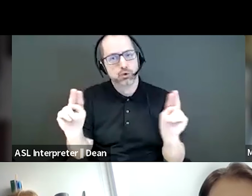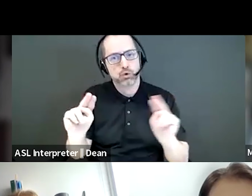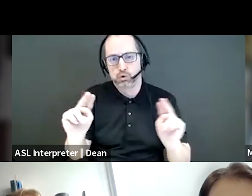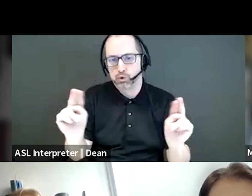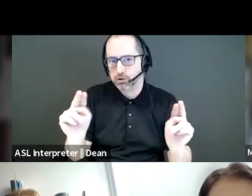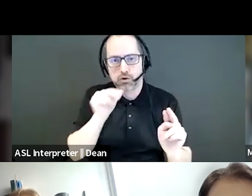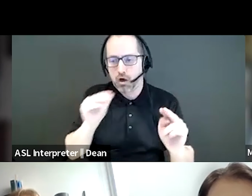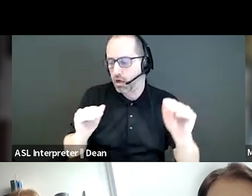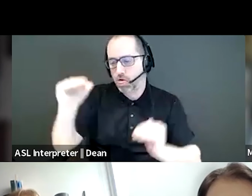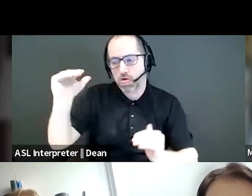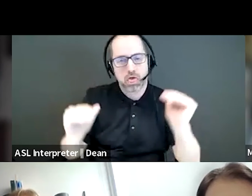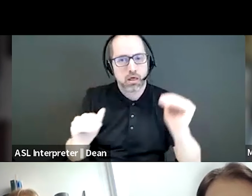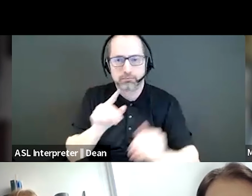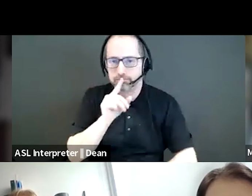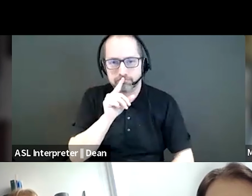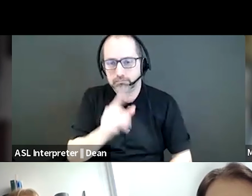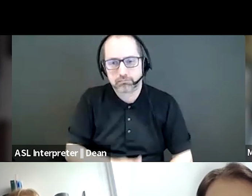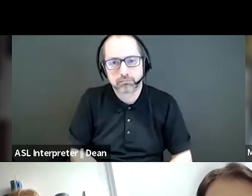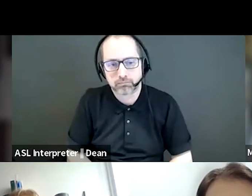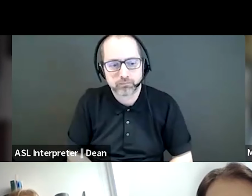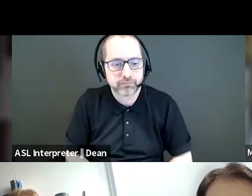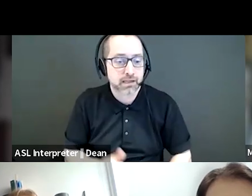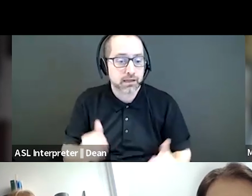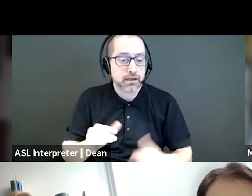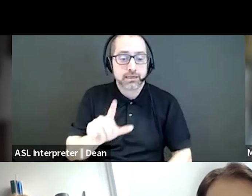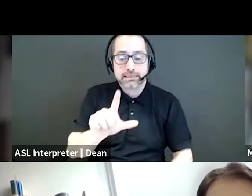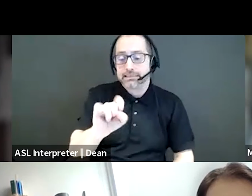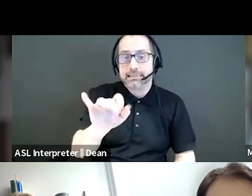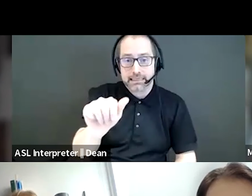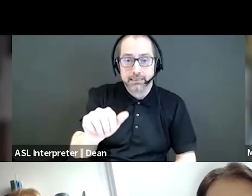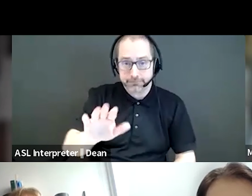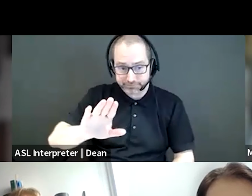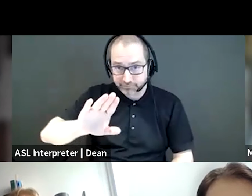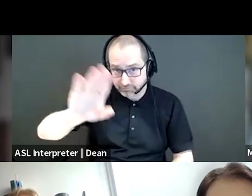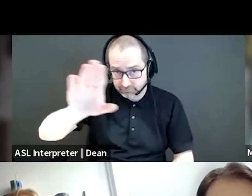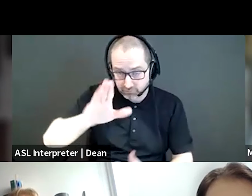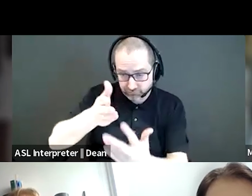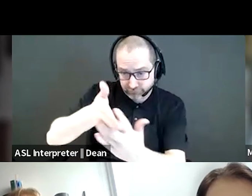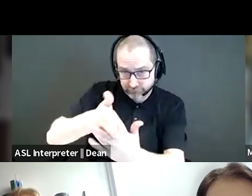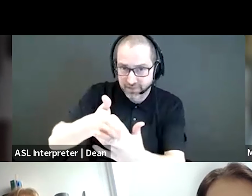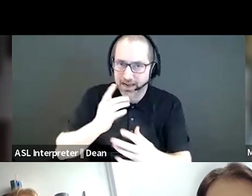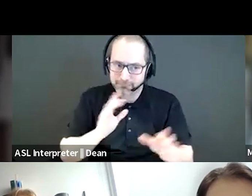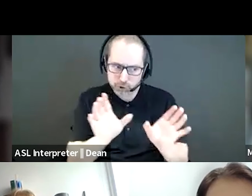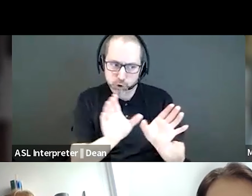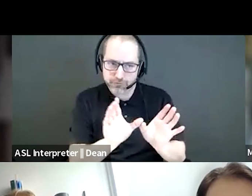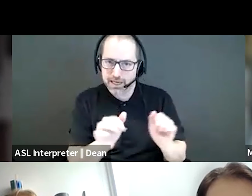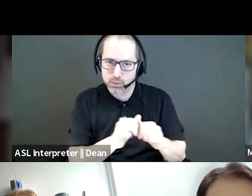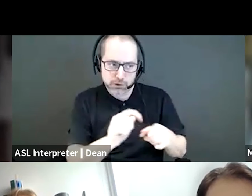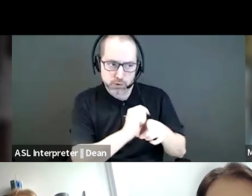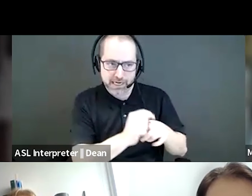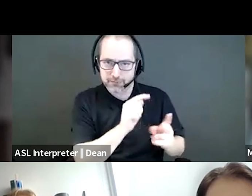Madeline, can I jump in there as a person who's certified in some of these as well? So I think with all